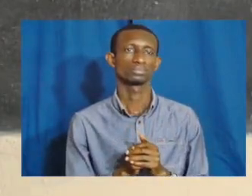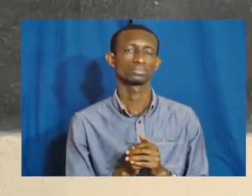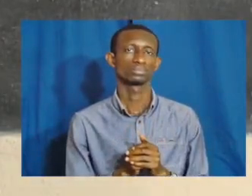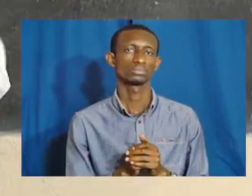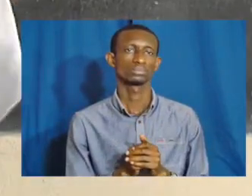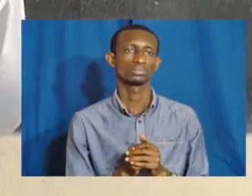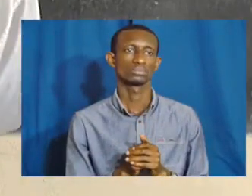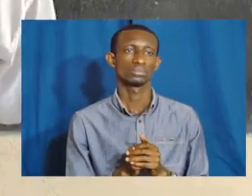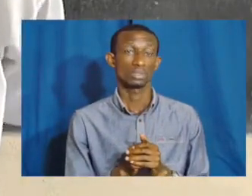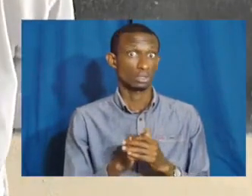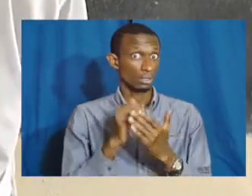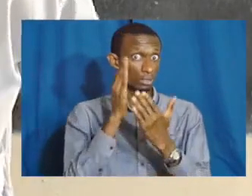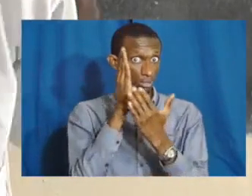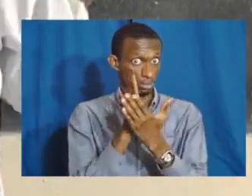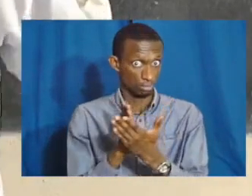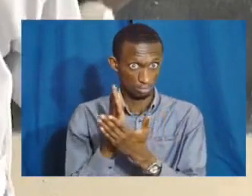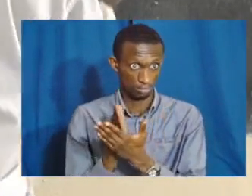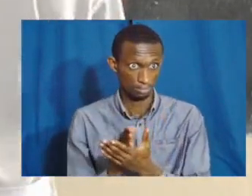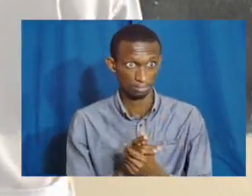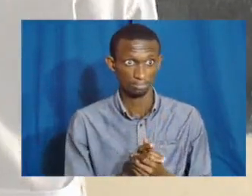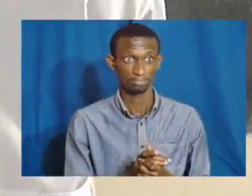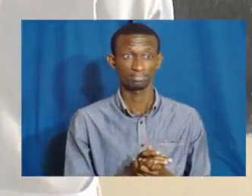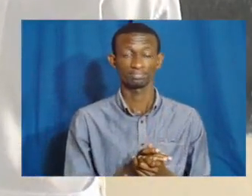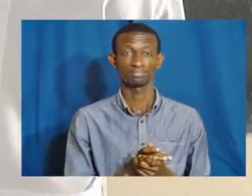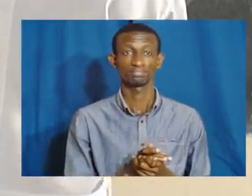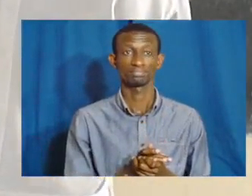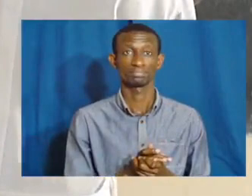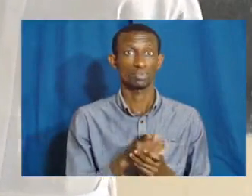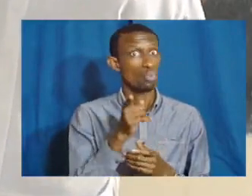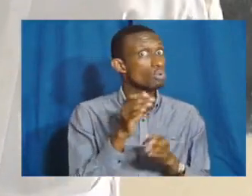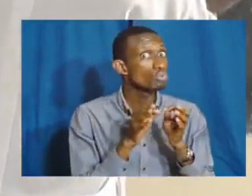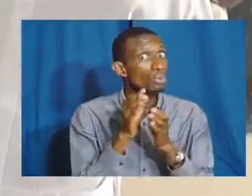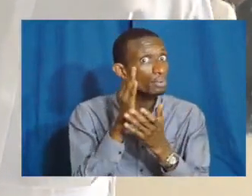the type of isomerism